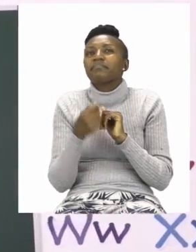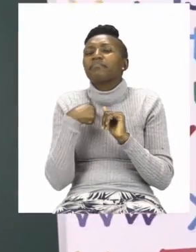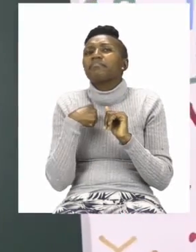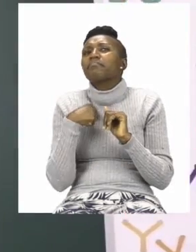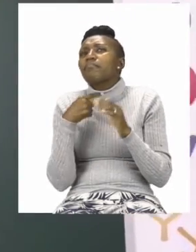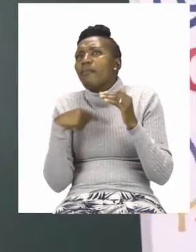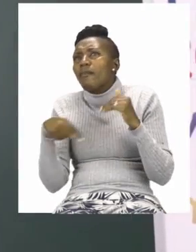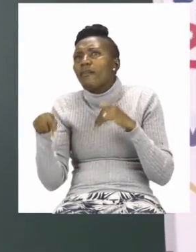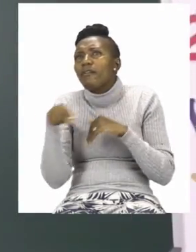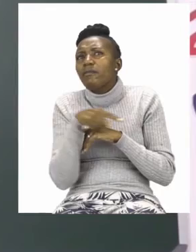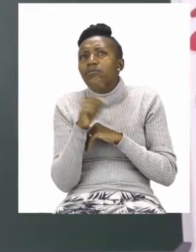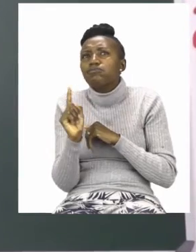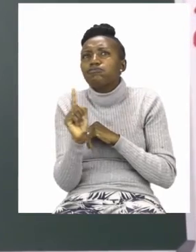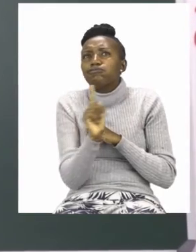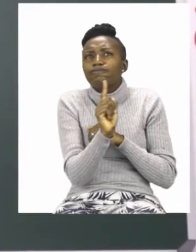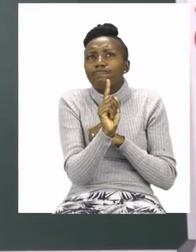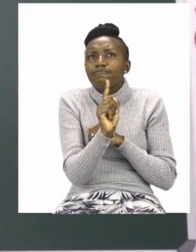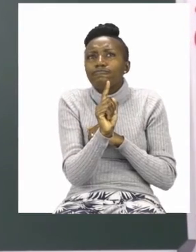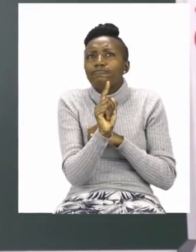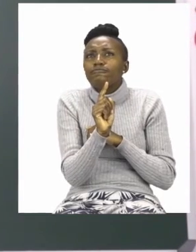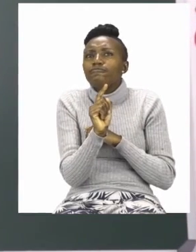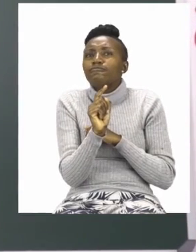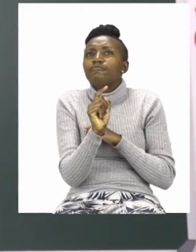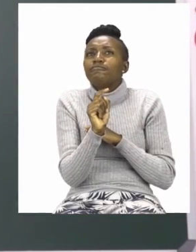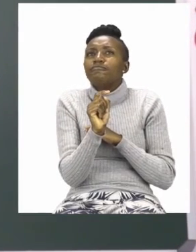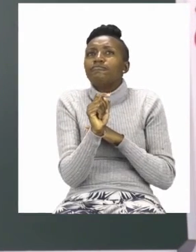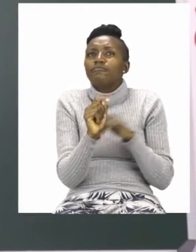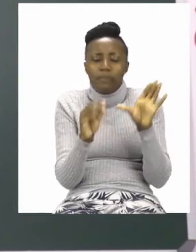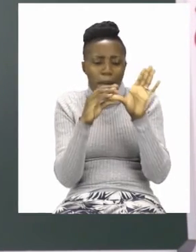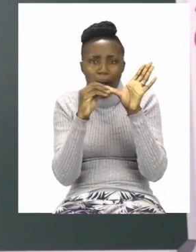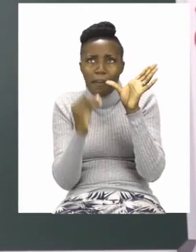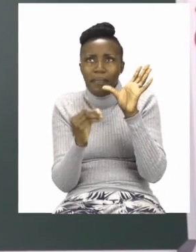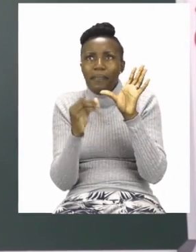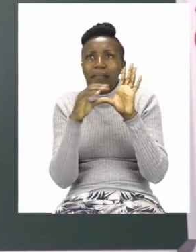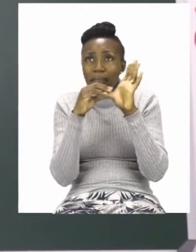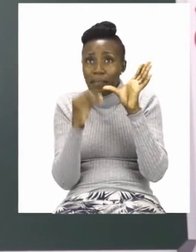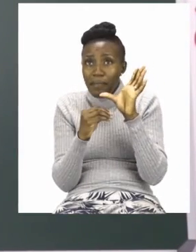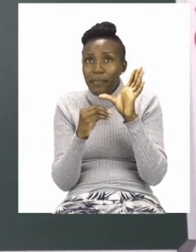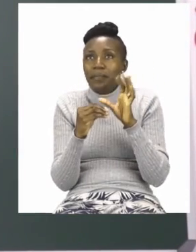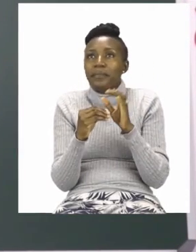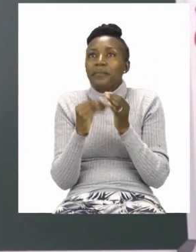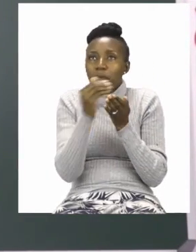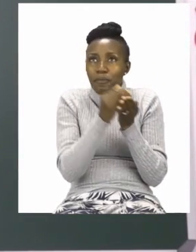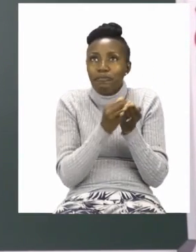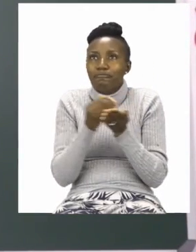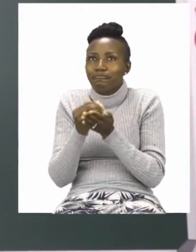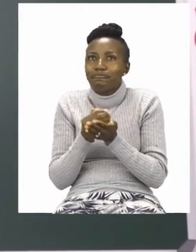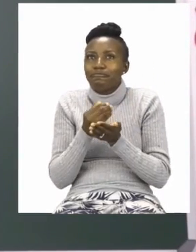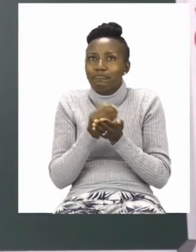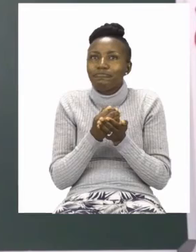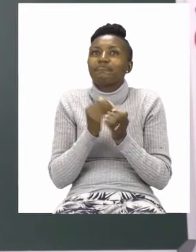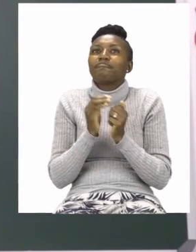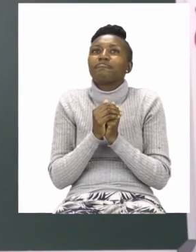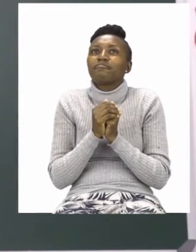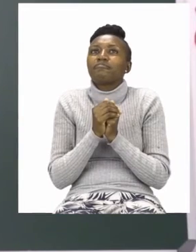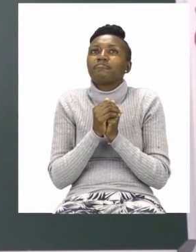special friend of mine and we went and we got some leaves. Now as you can see, any materials that you use need